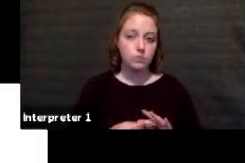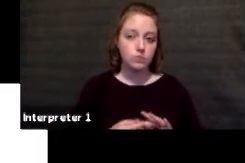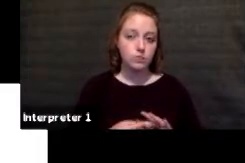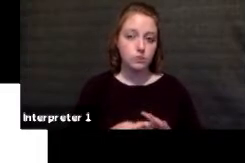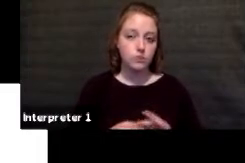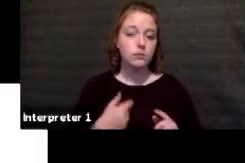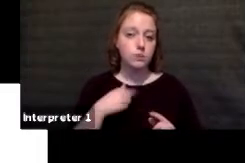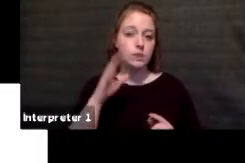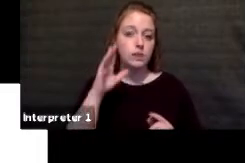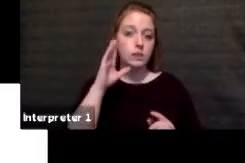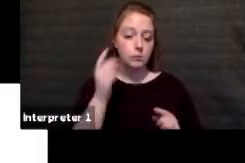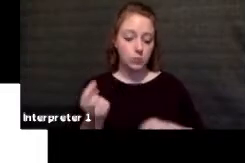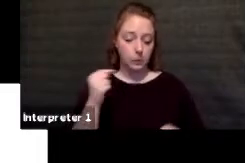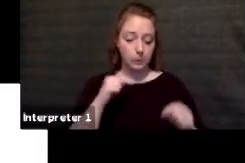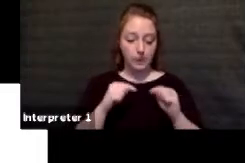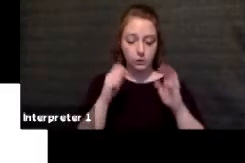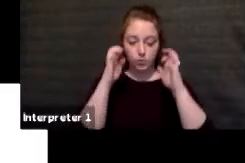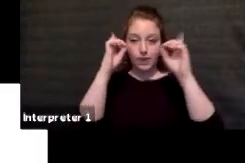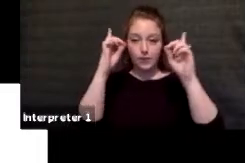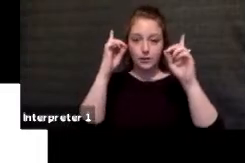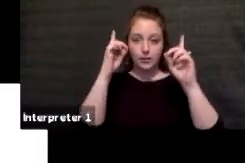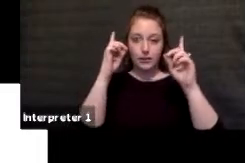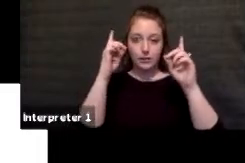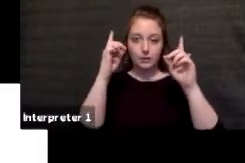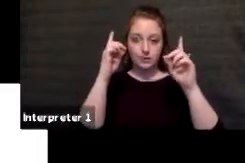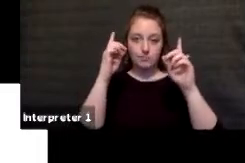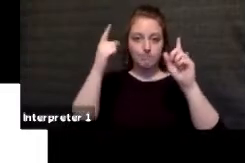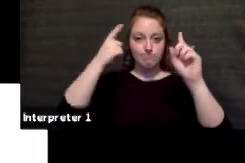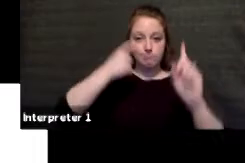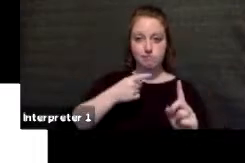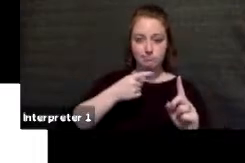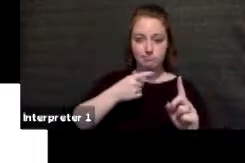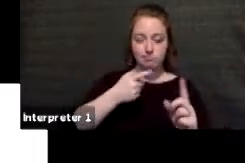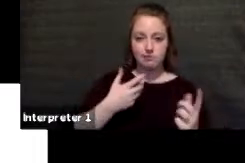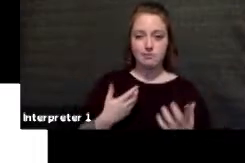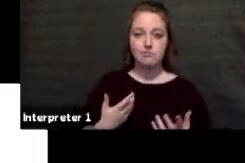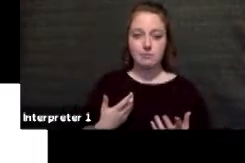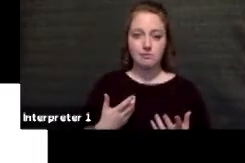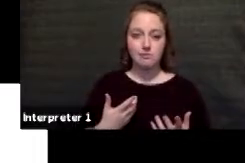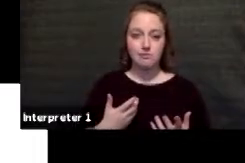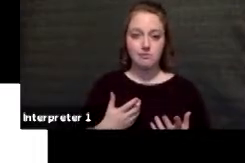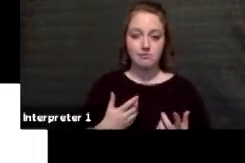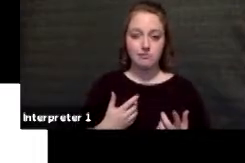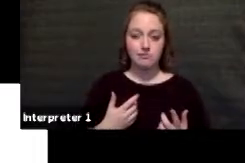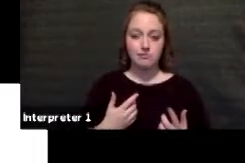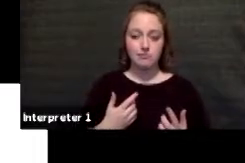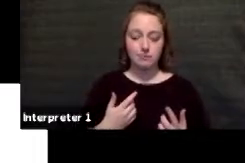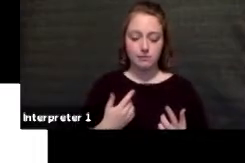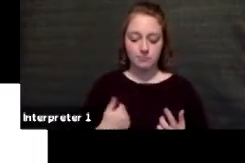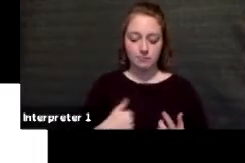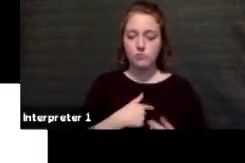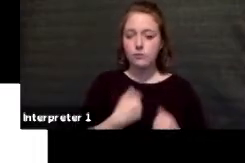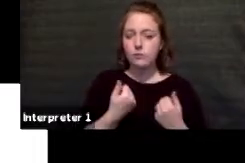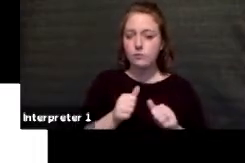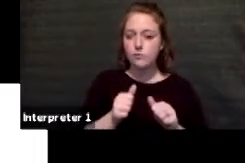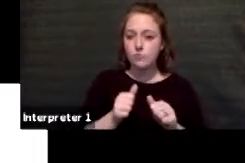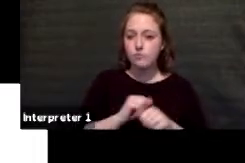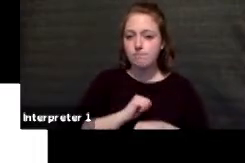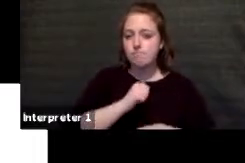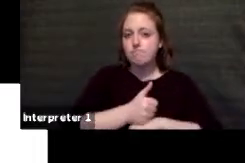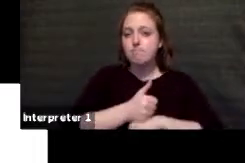and, um, look, you know, looking at what we're trying to establish in terms of